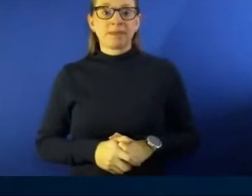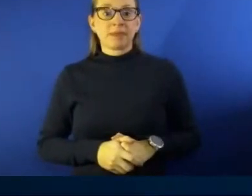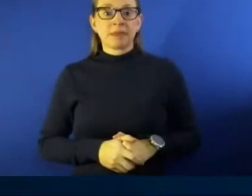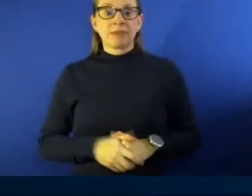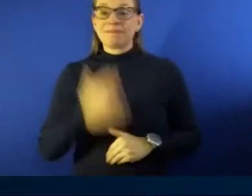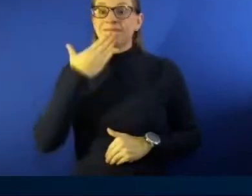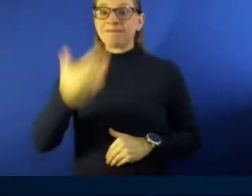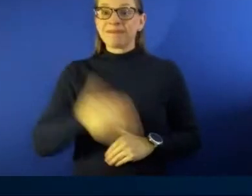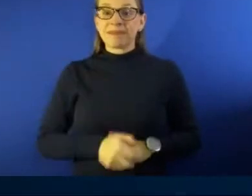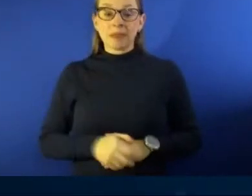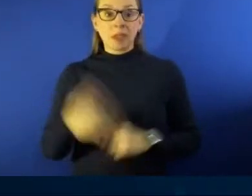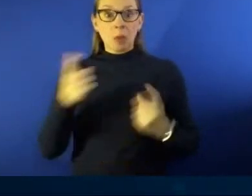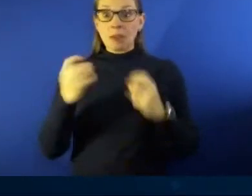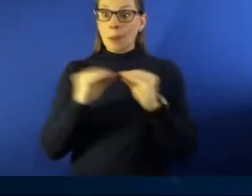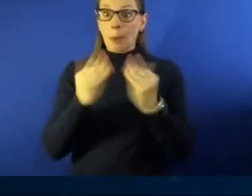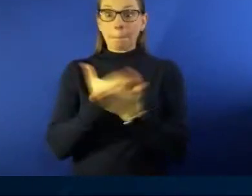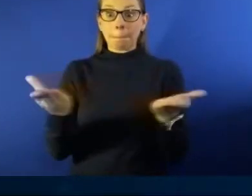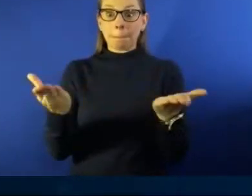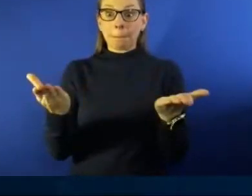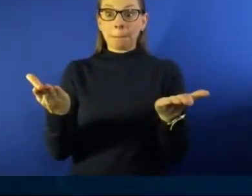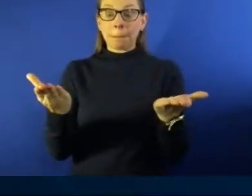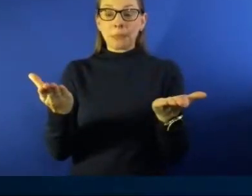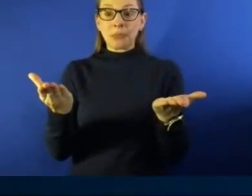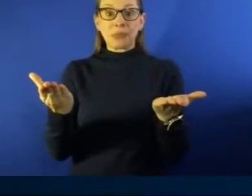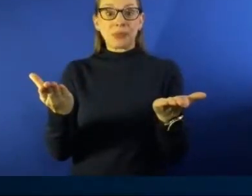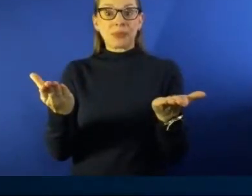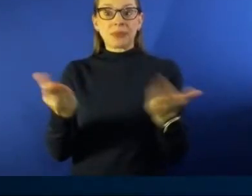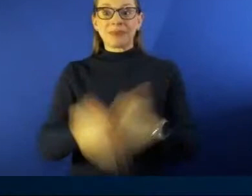Thank you. Other questions? Yep. Other questions on the line?